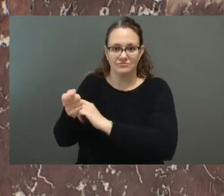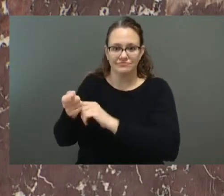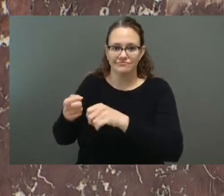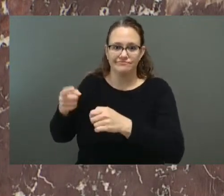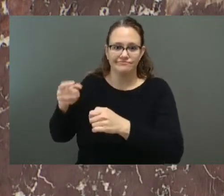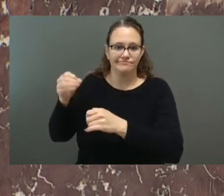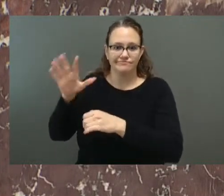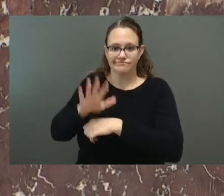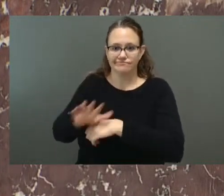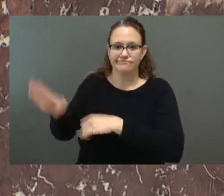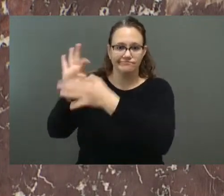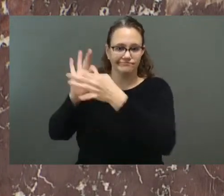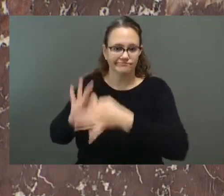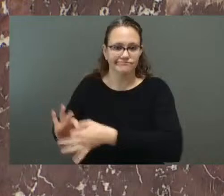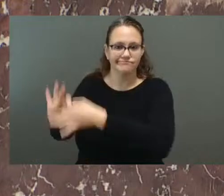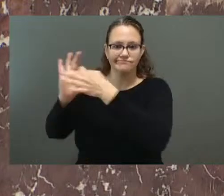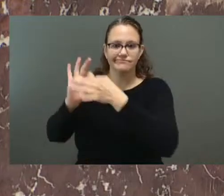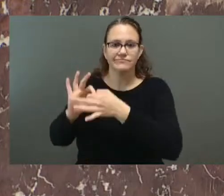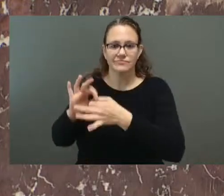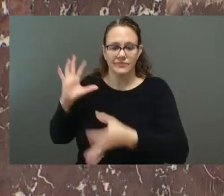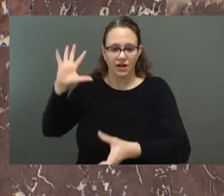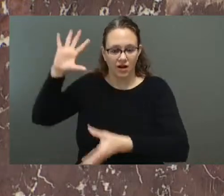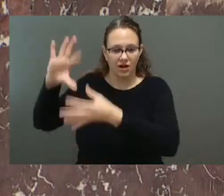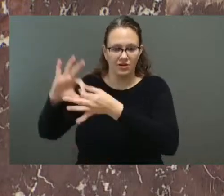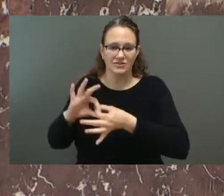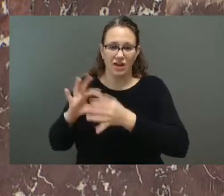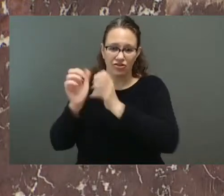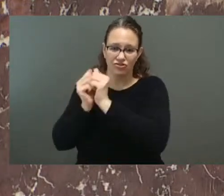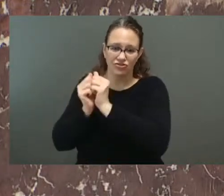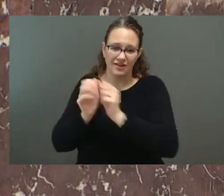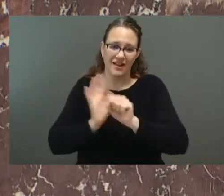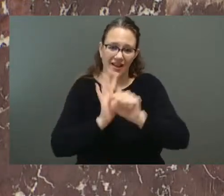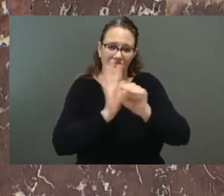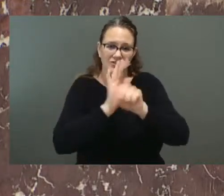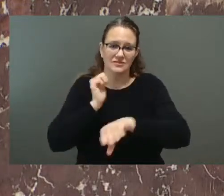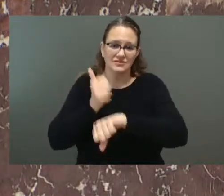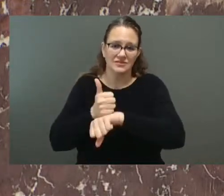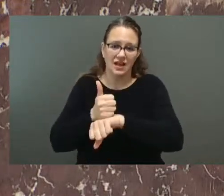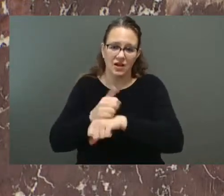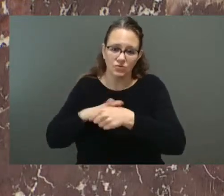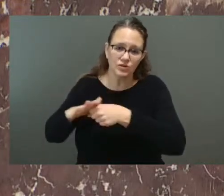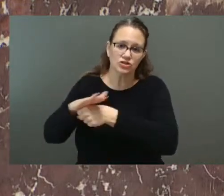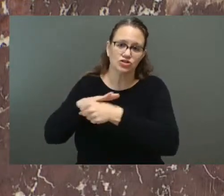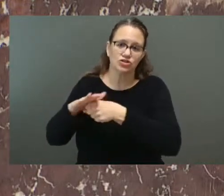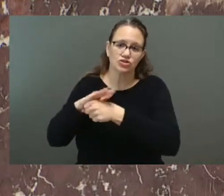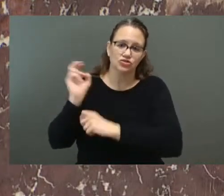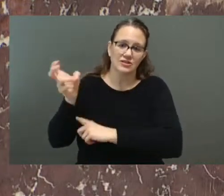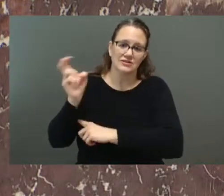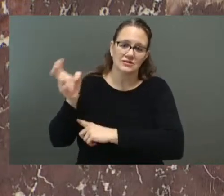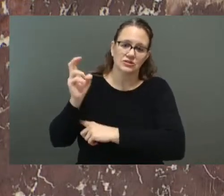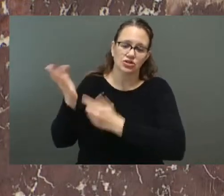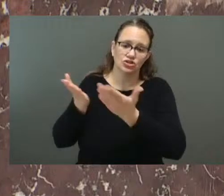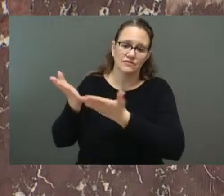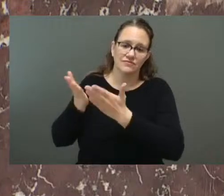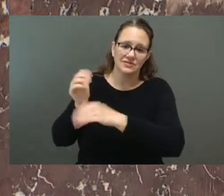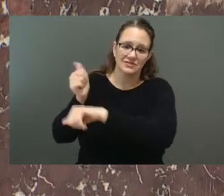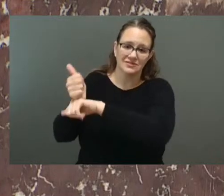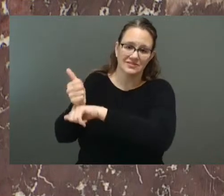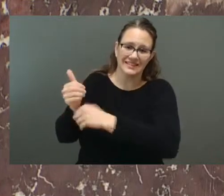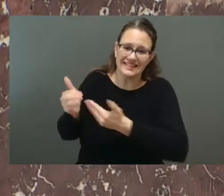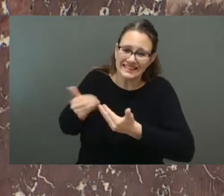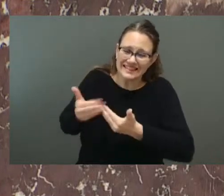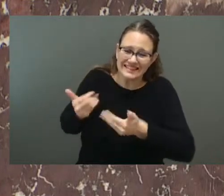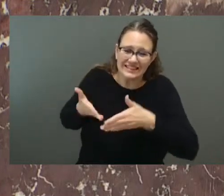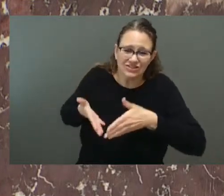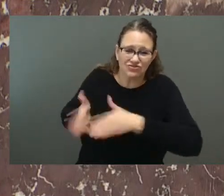for a regional transit service. It's really the low-hanging fruit, Mr. Speaker, that can help to meet the demand created by Greyhound's abandonment of the region and